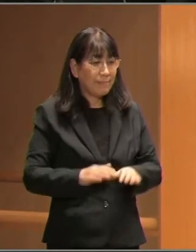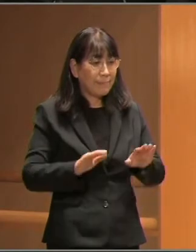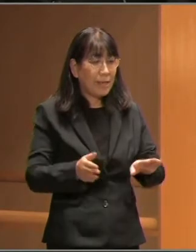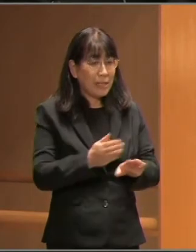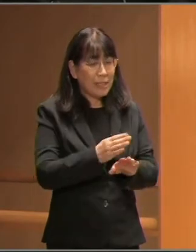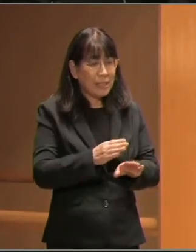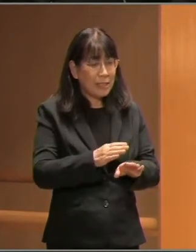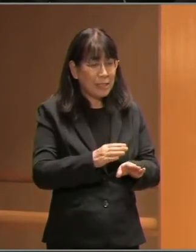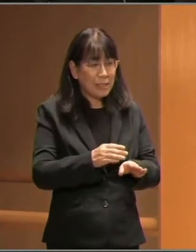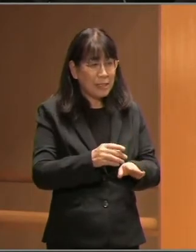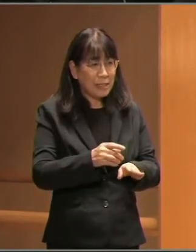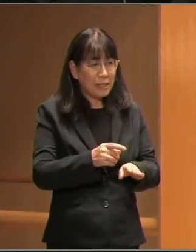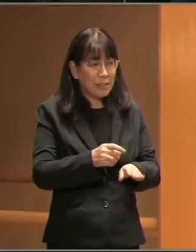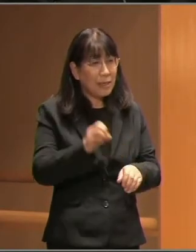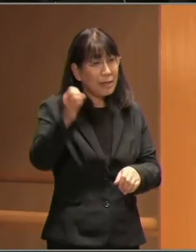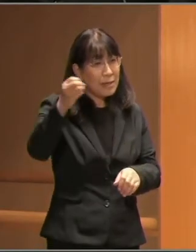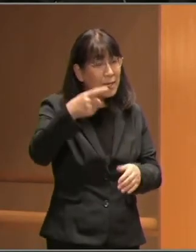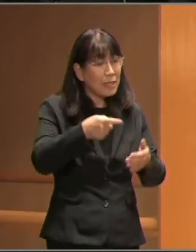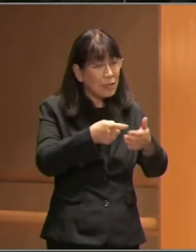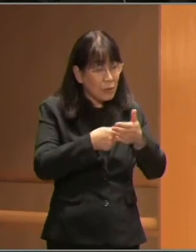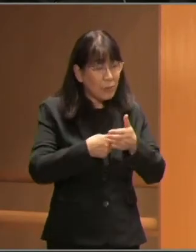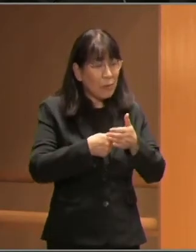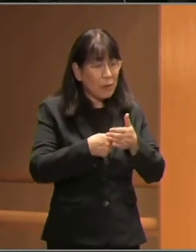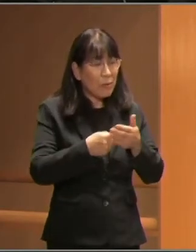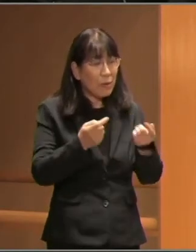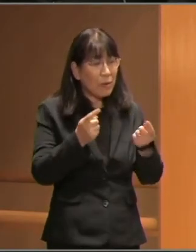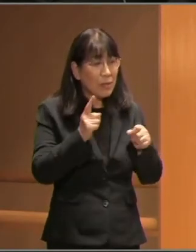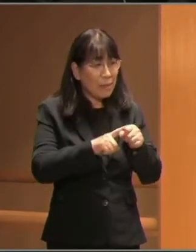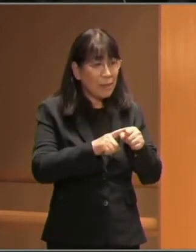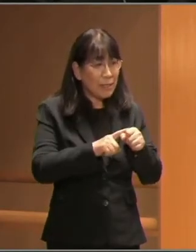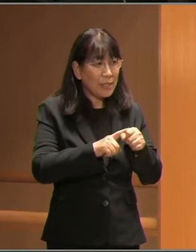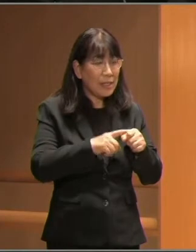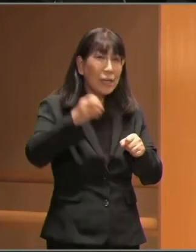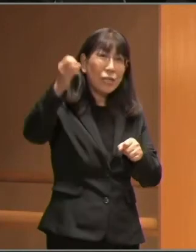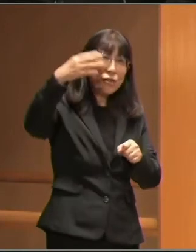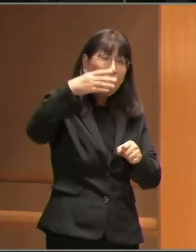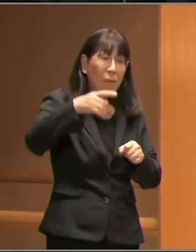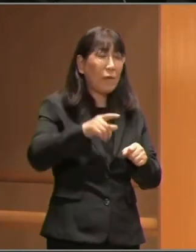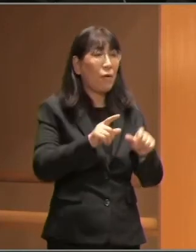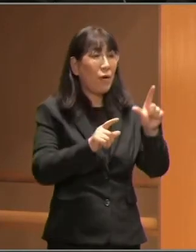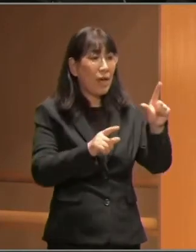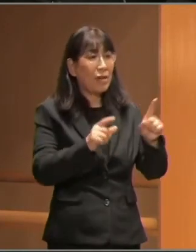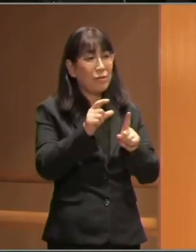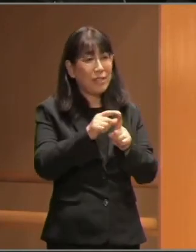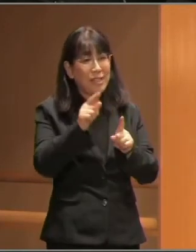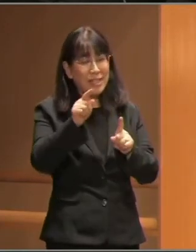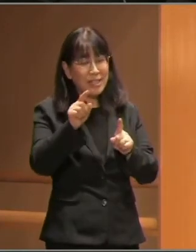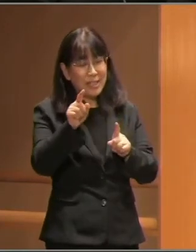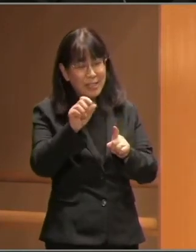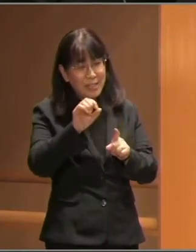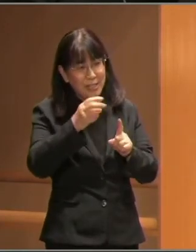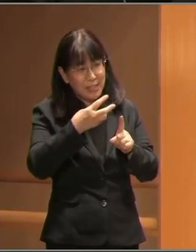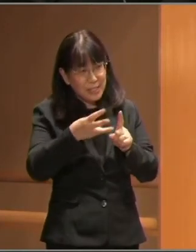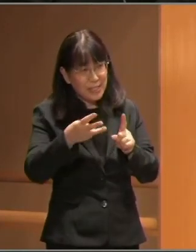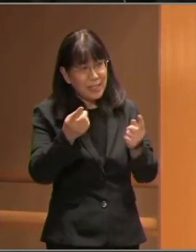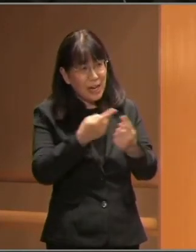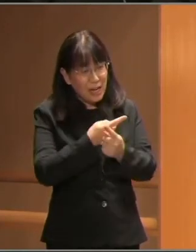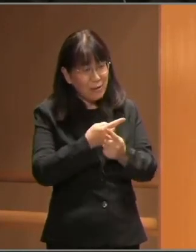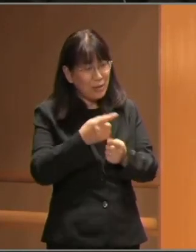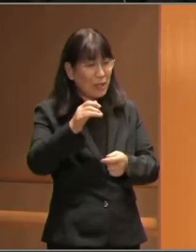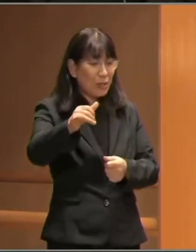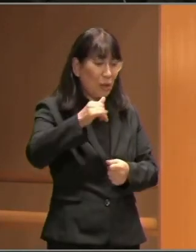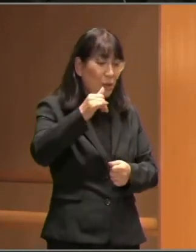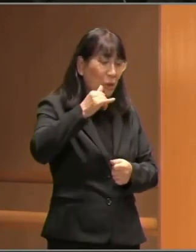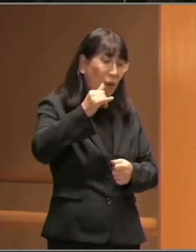Also, recently people suggest that, how about changing your lighting for